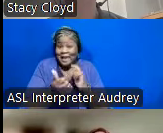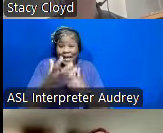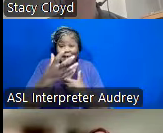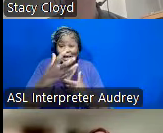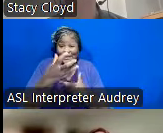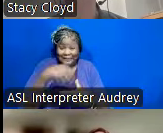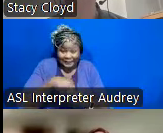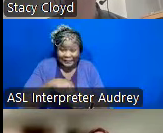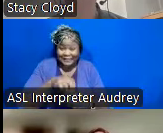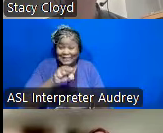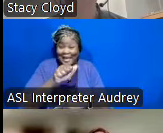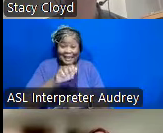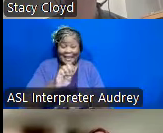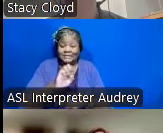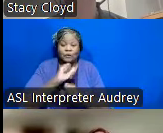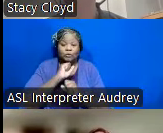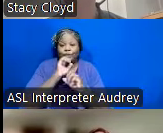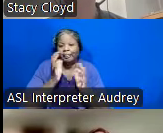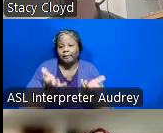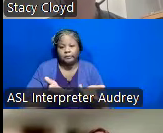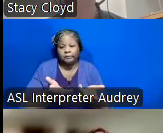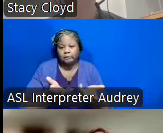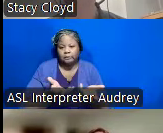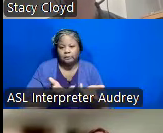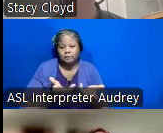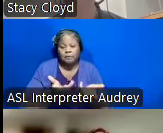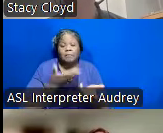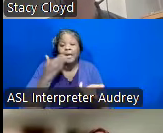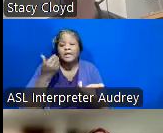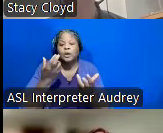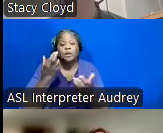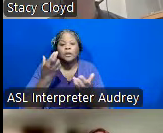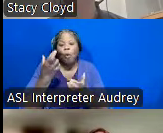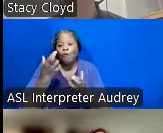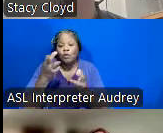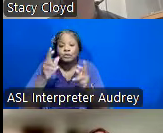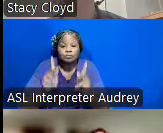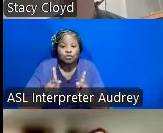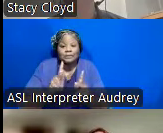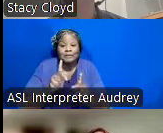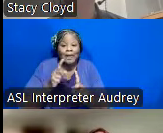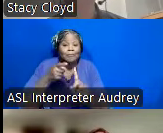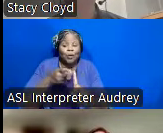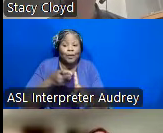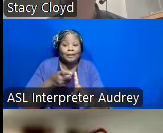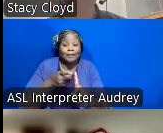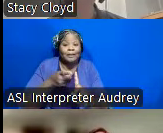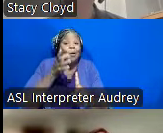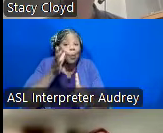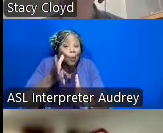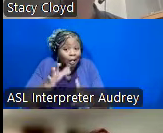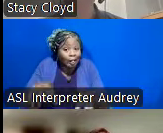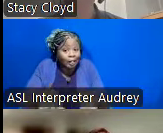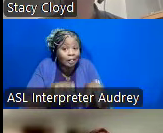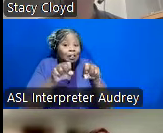that stage, they're not going to do anything. The best thing we can hope for is someone in the component that where the case is will do something, but